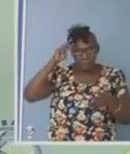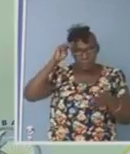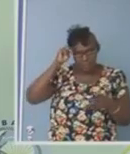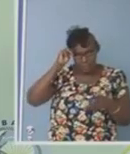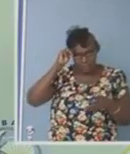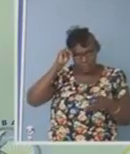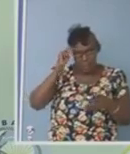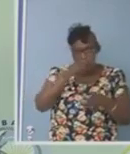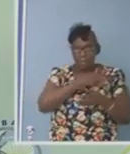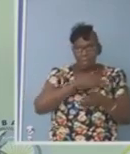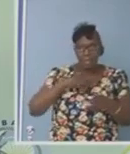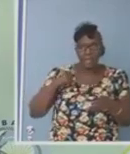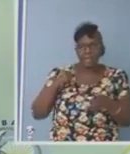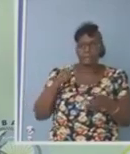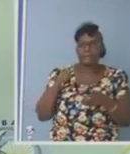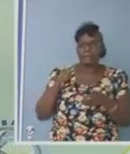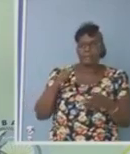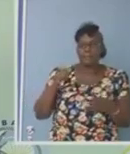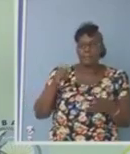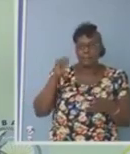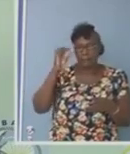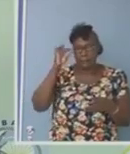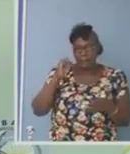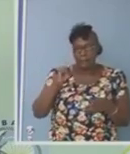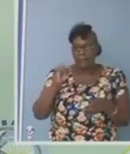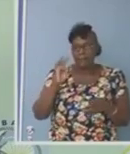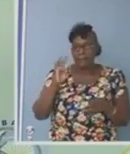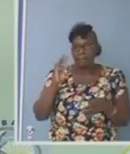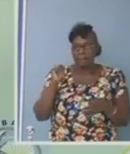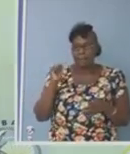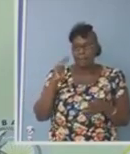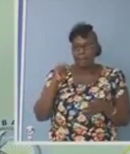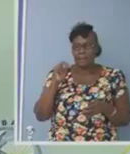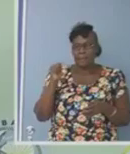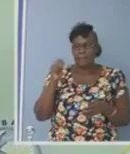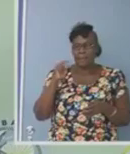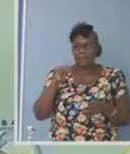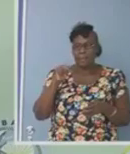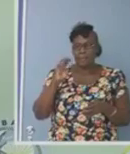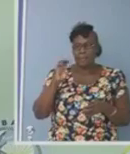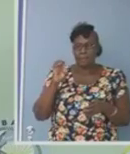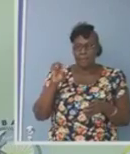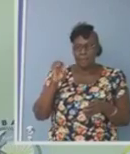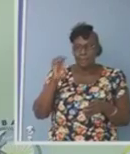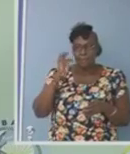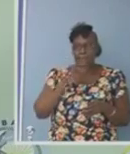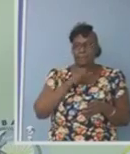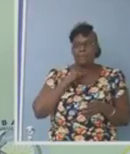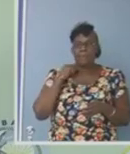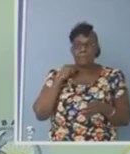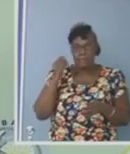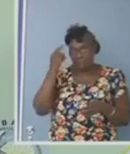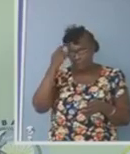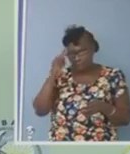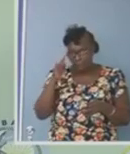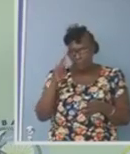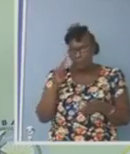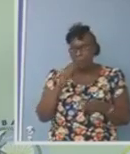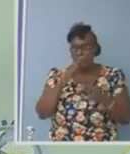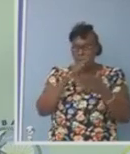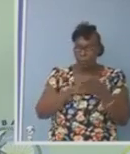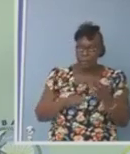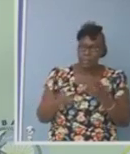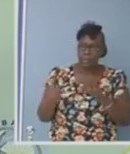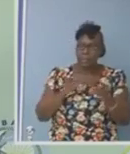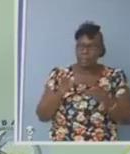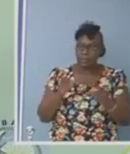for their immediate response, because you can recall in the 2008-2009 global